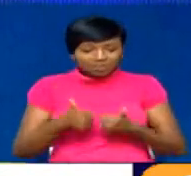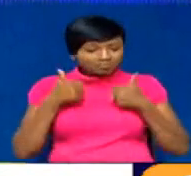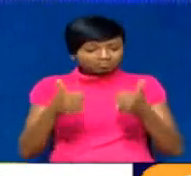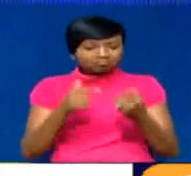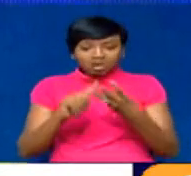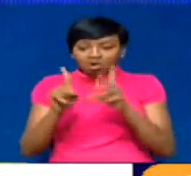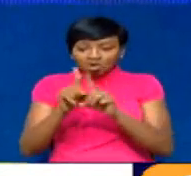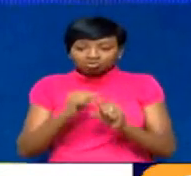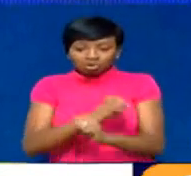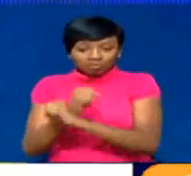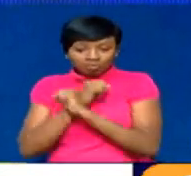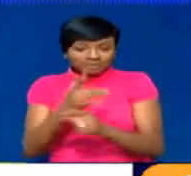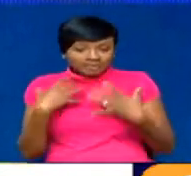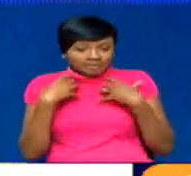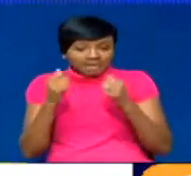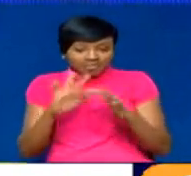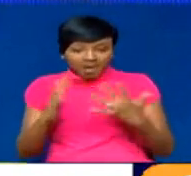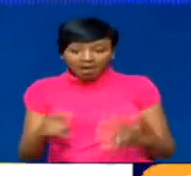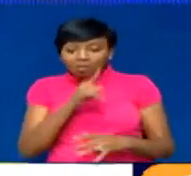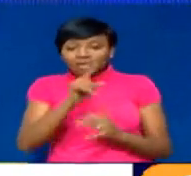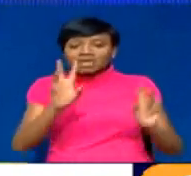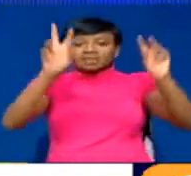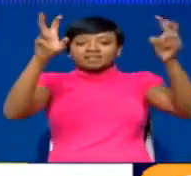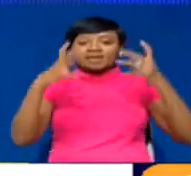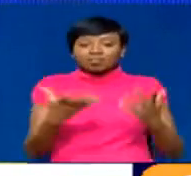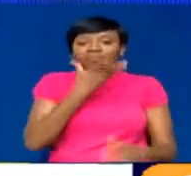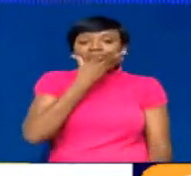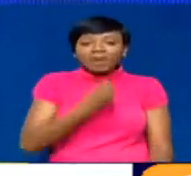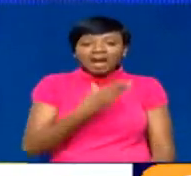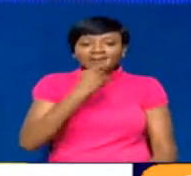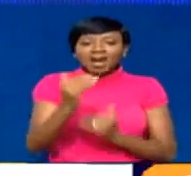health. We call it Baba Care.